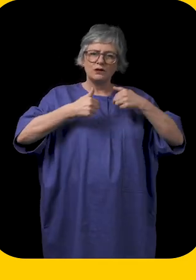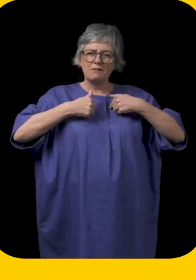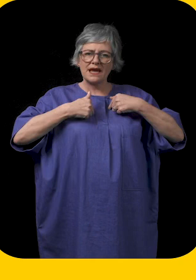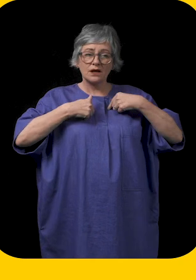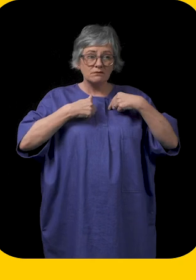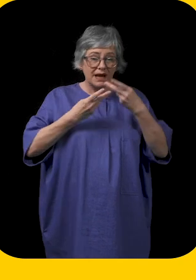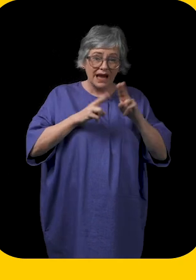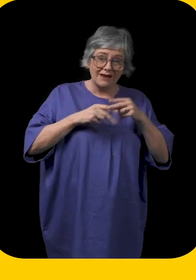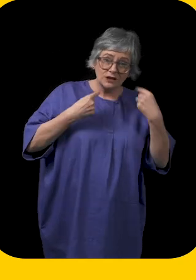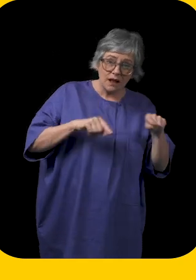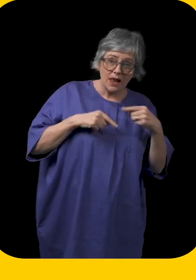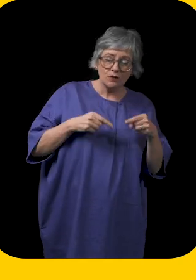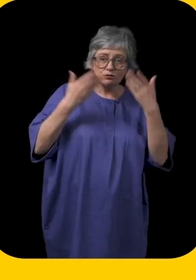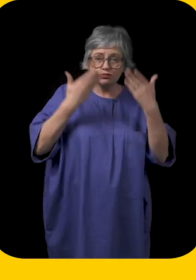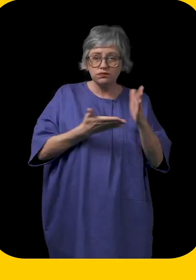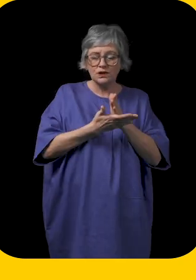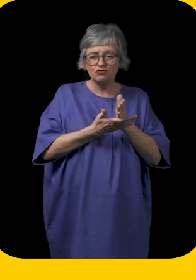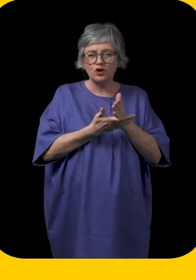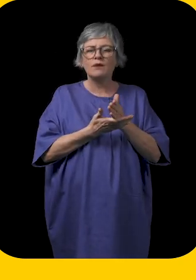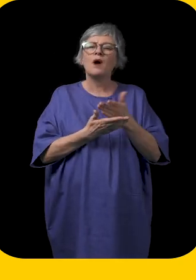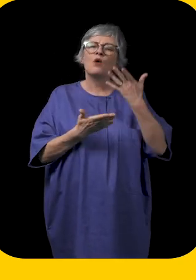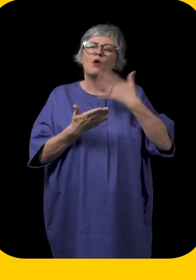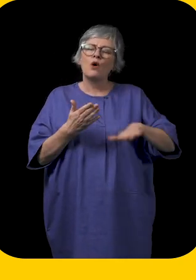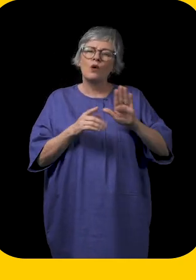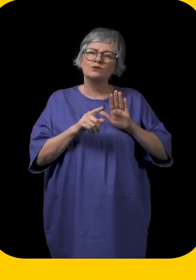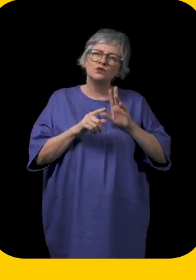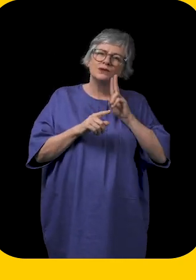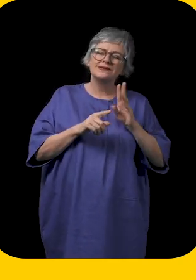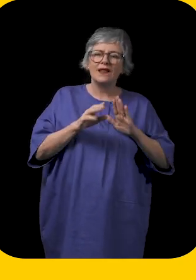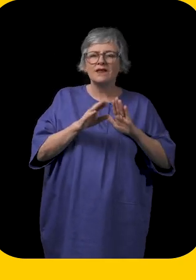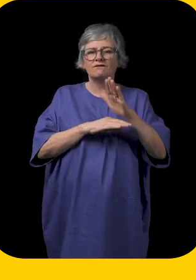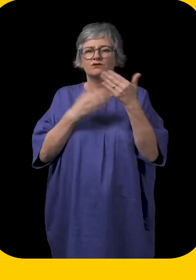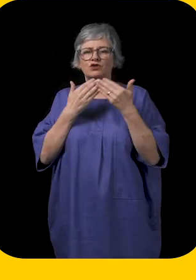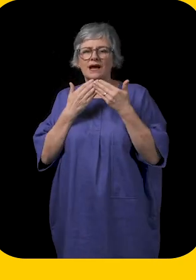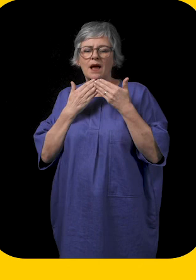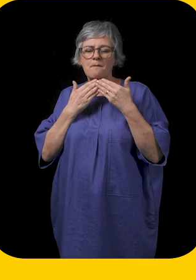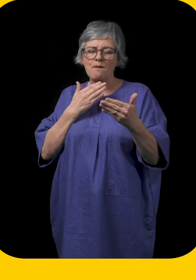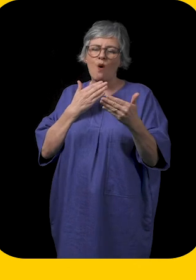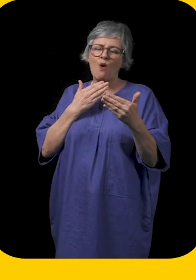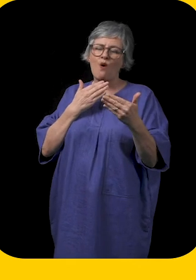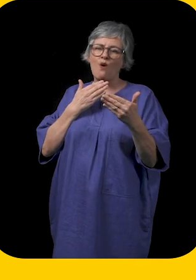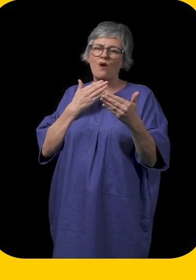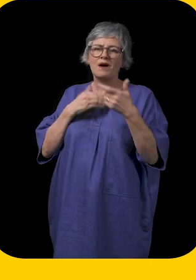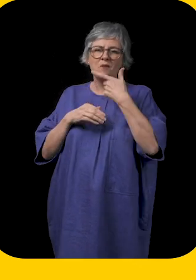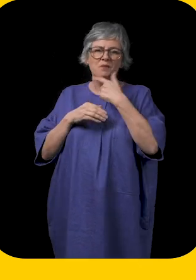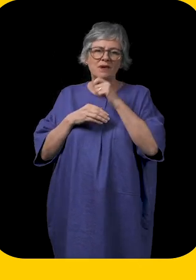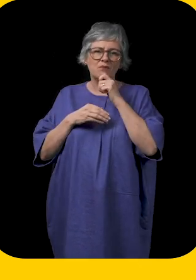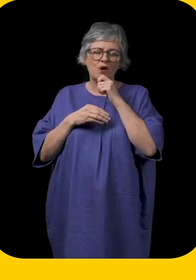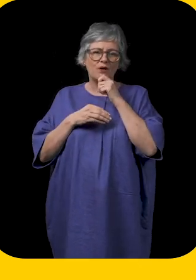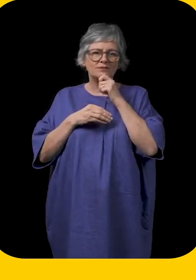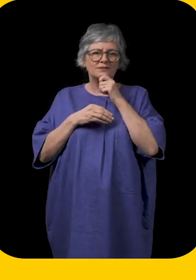natural and instinctive to me, if that was allowed. And so I think what I want to see in the future is